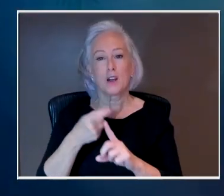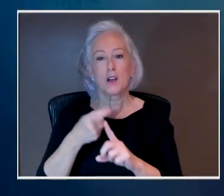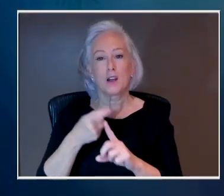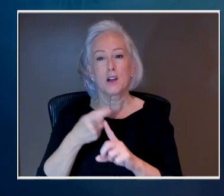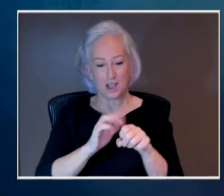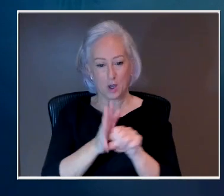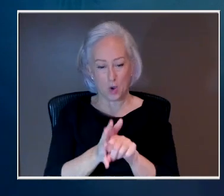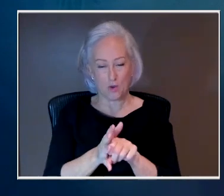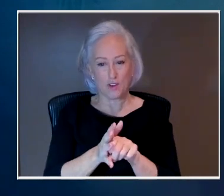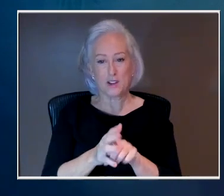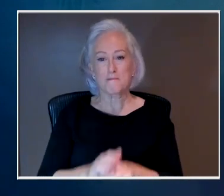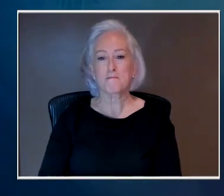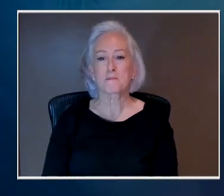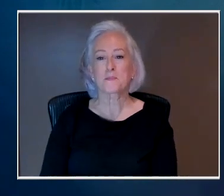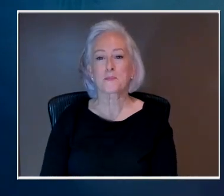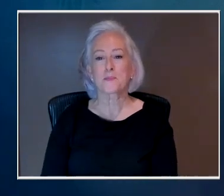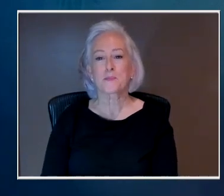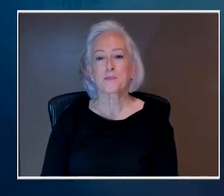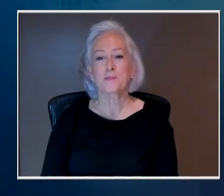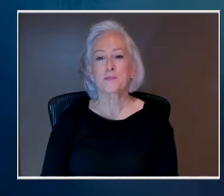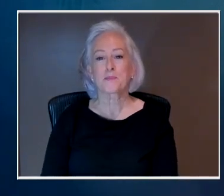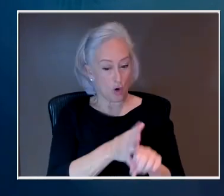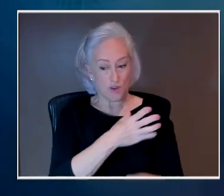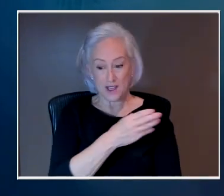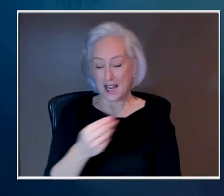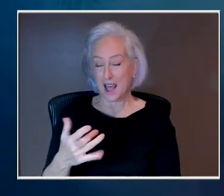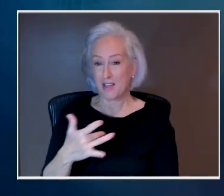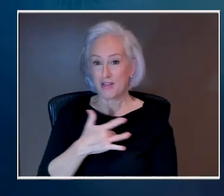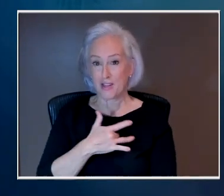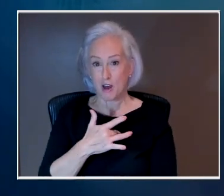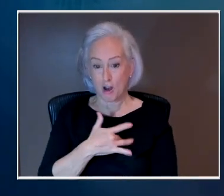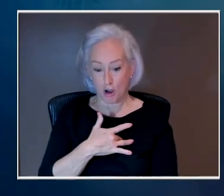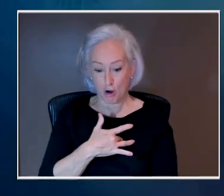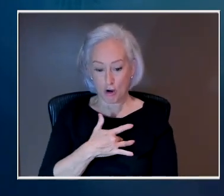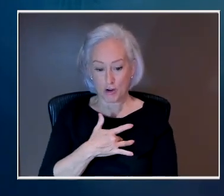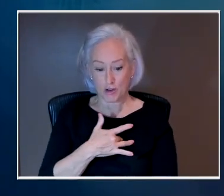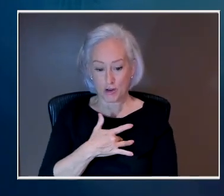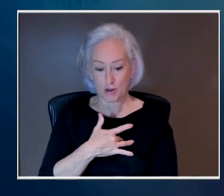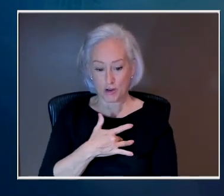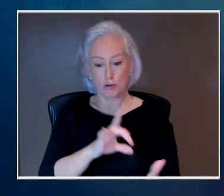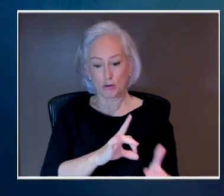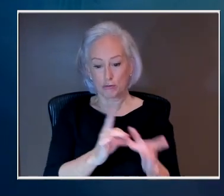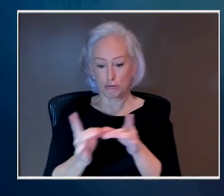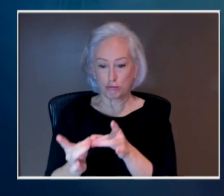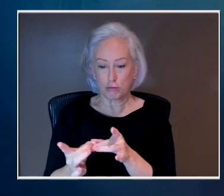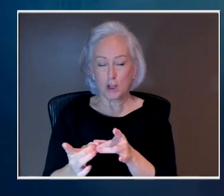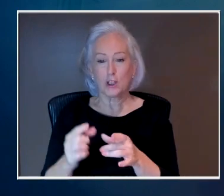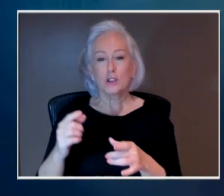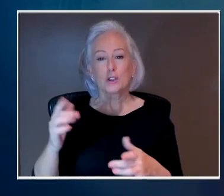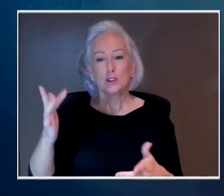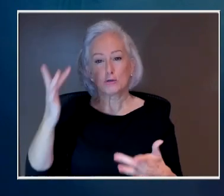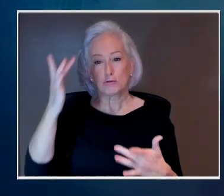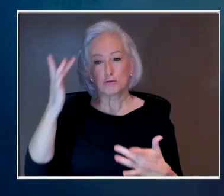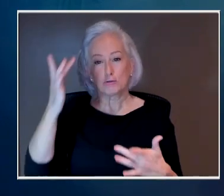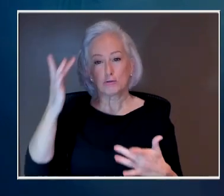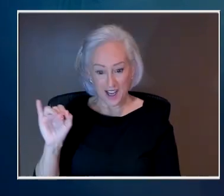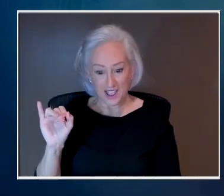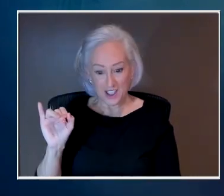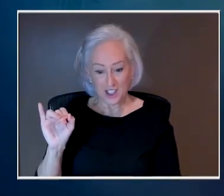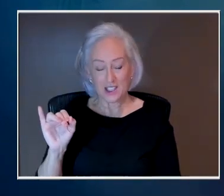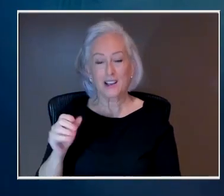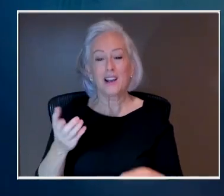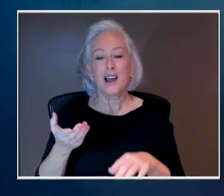and COVID, there's new research indicating a link to COVID infections and an increased risk of cardiovascular disease